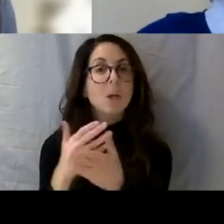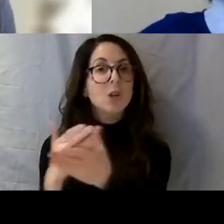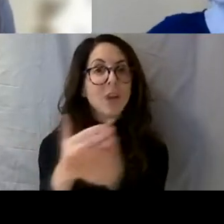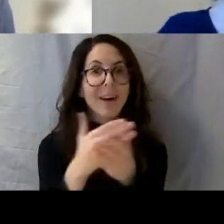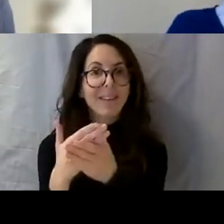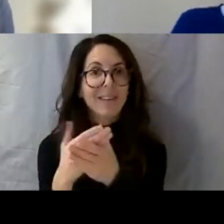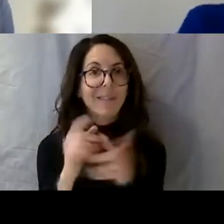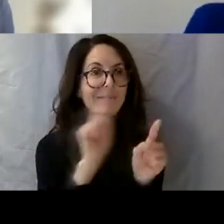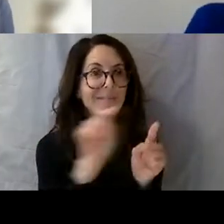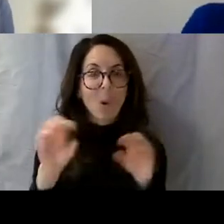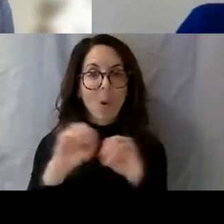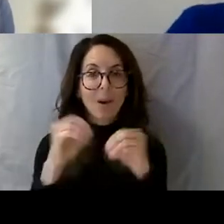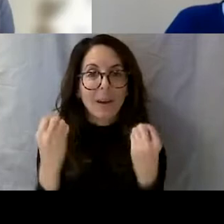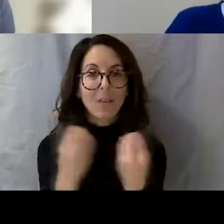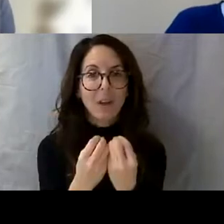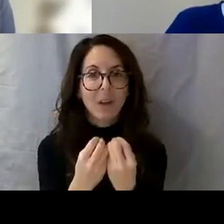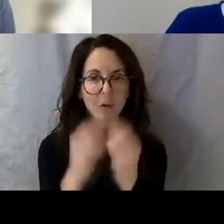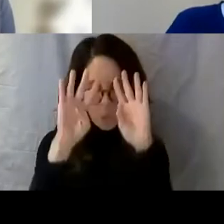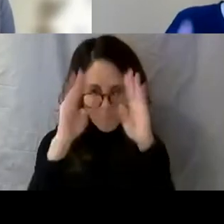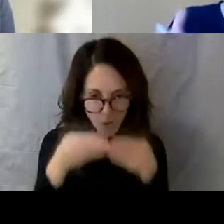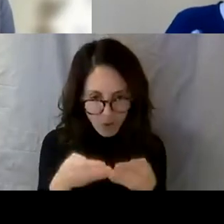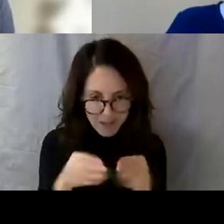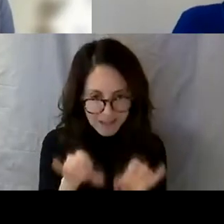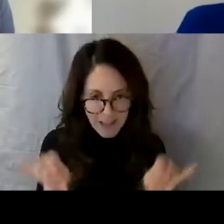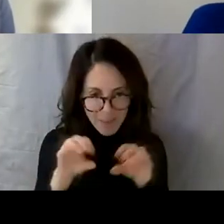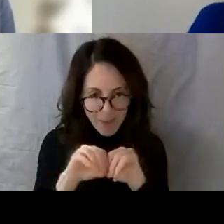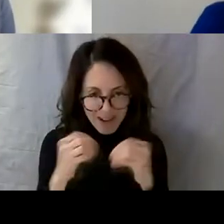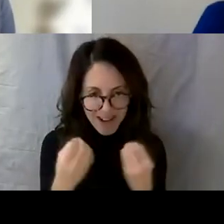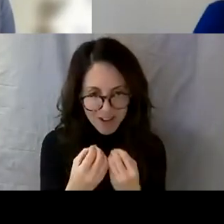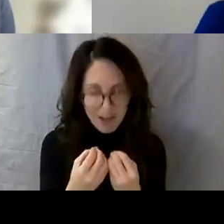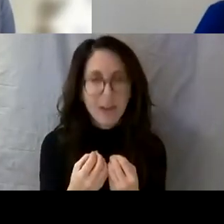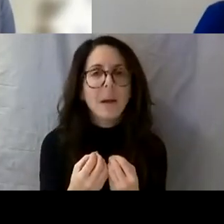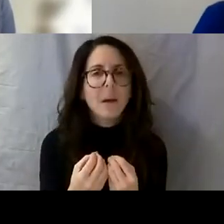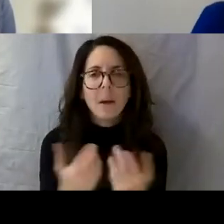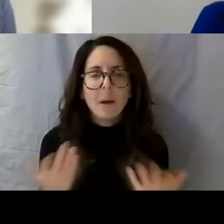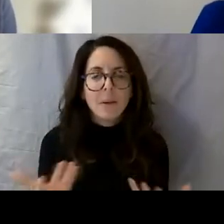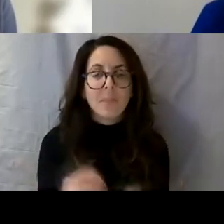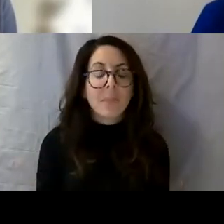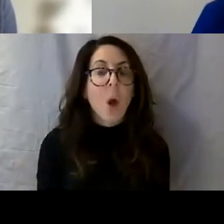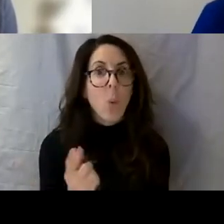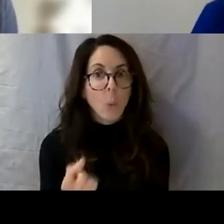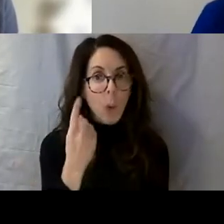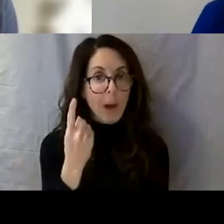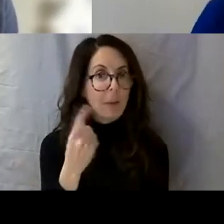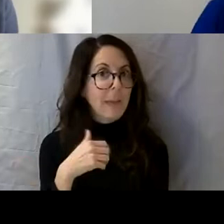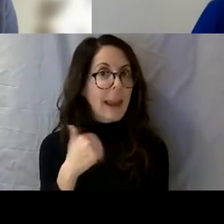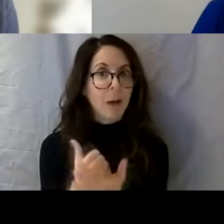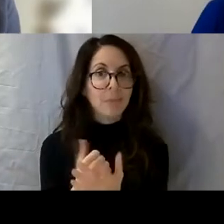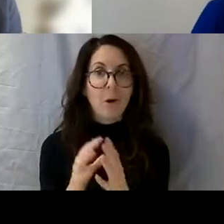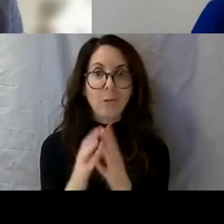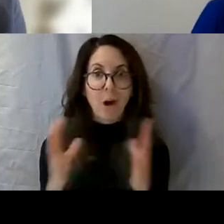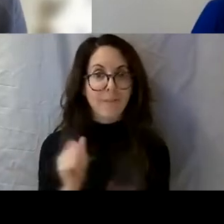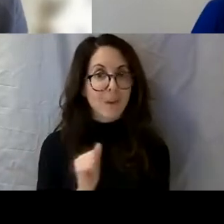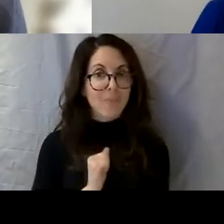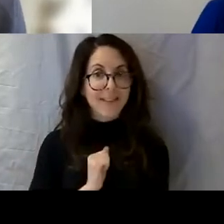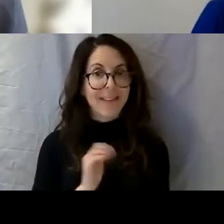organizations and not staying within your own. And one initiative that really helped me personally as a leader during